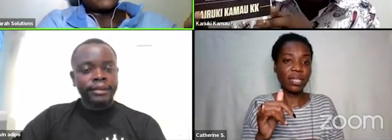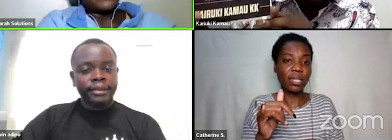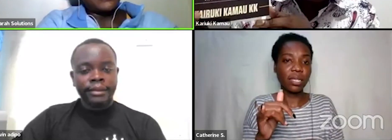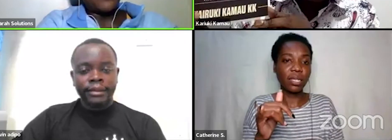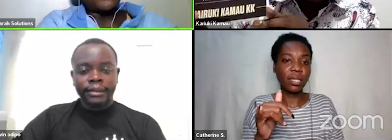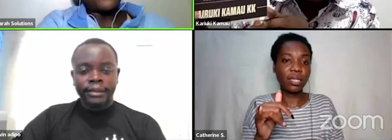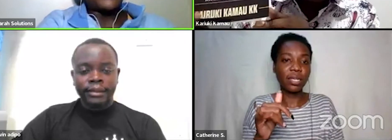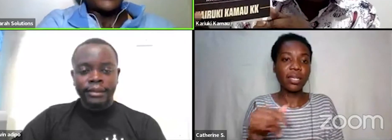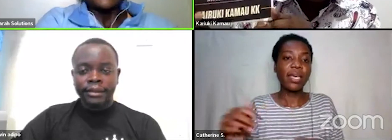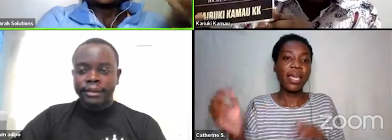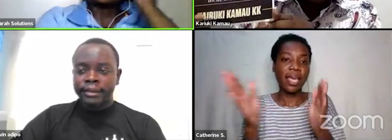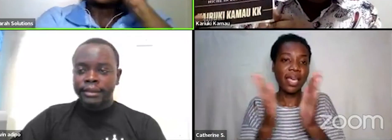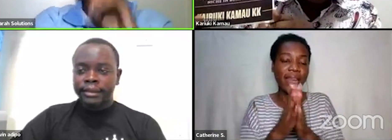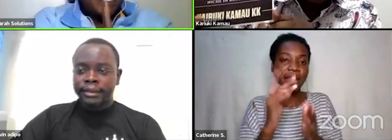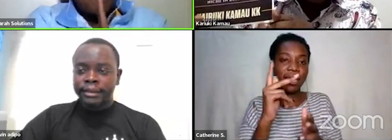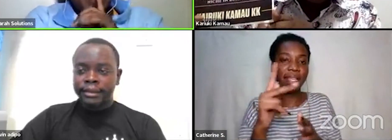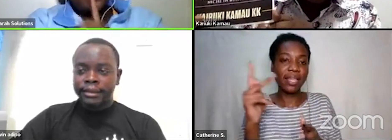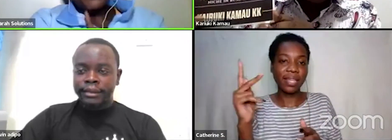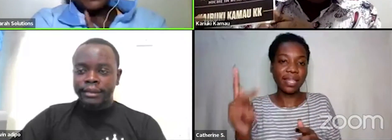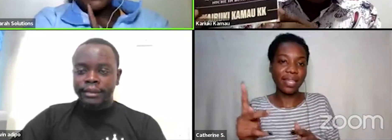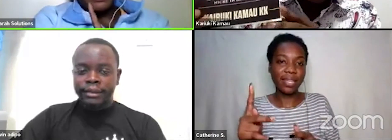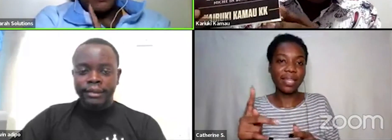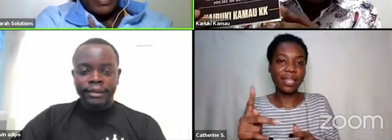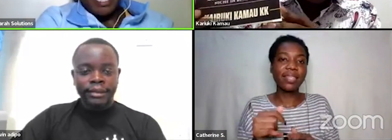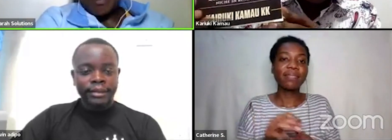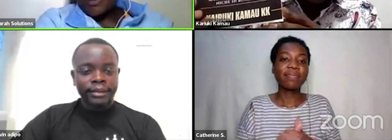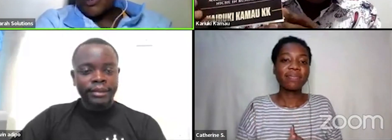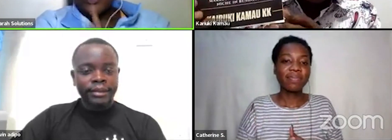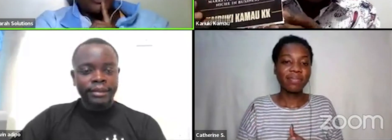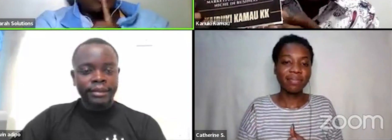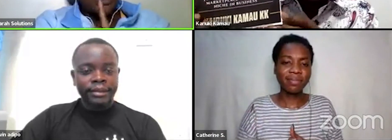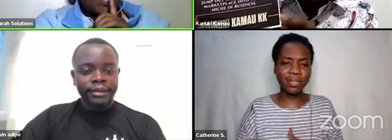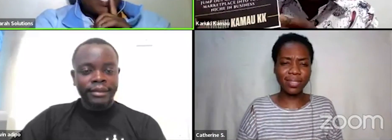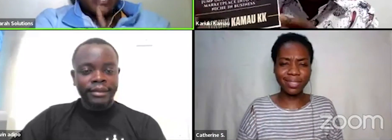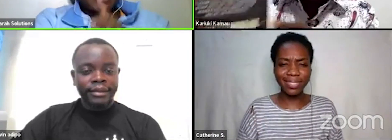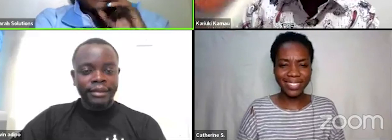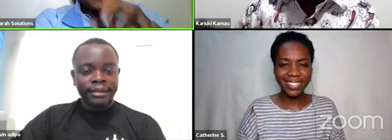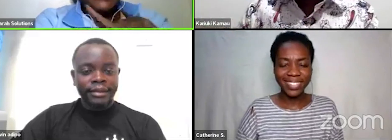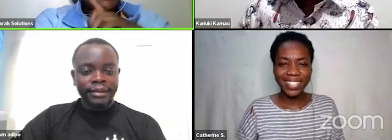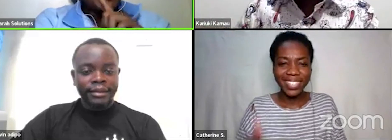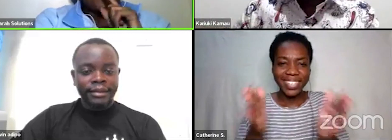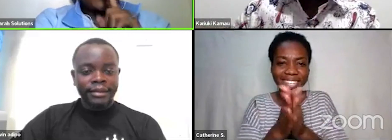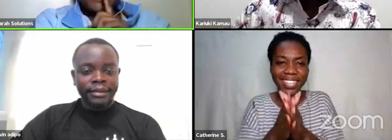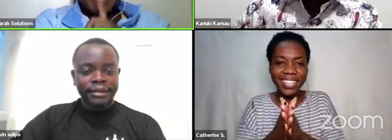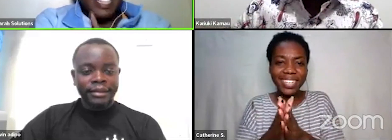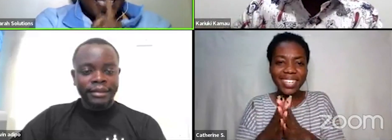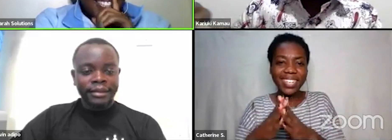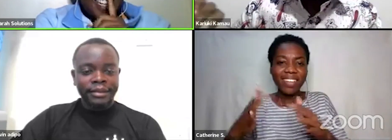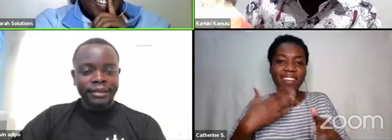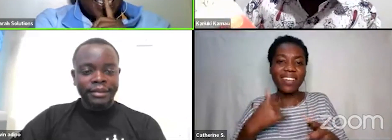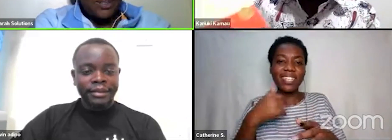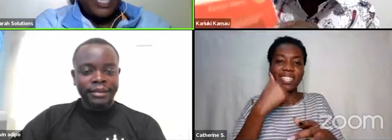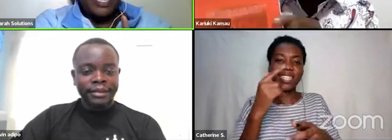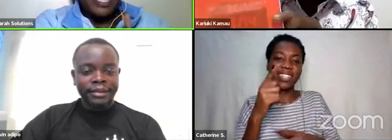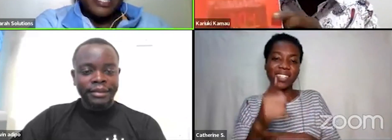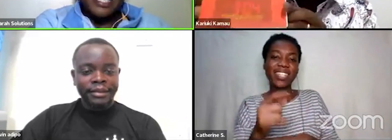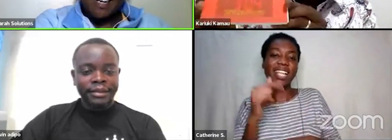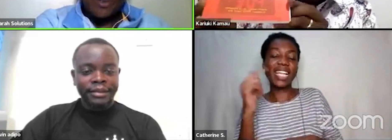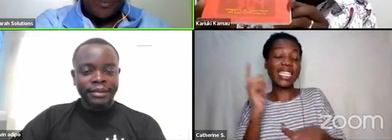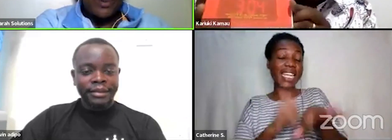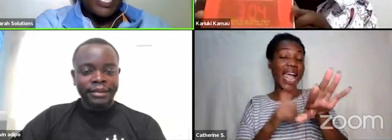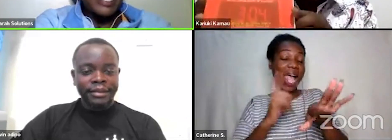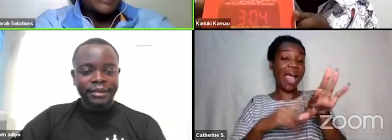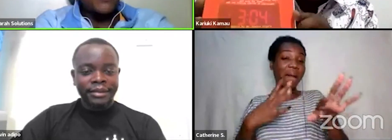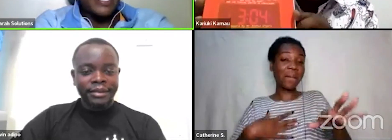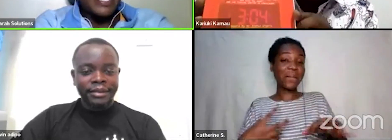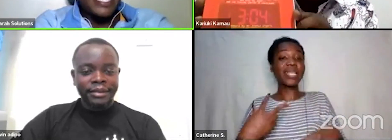by the way, KK, why are you not, KK, by the way, let me tell you guys before you all log out, KK, when I was stuck, you know, KK, I